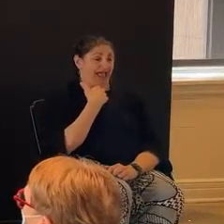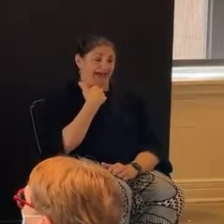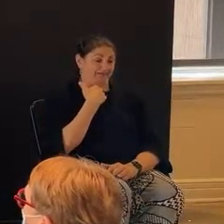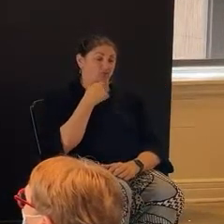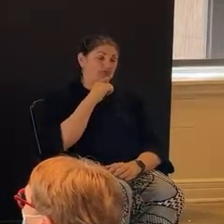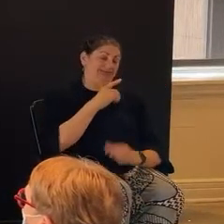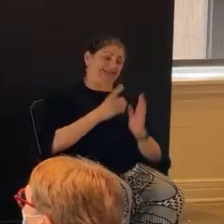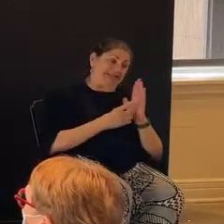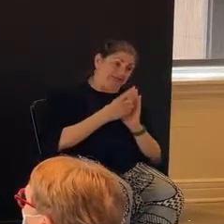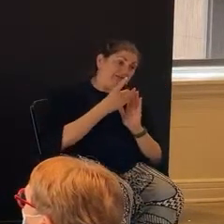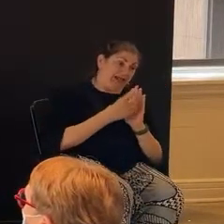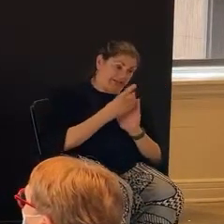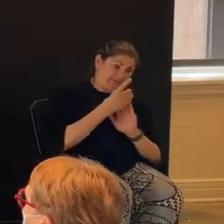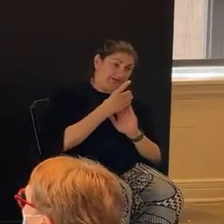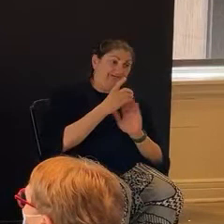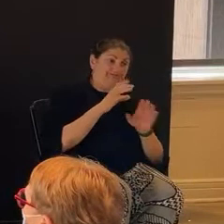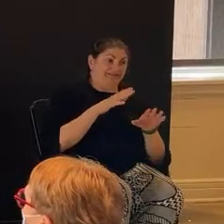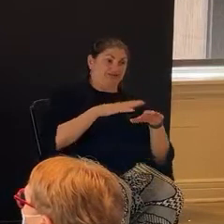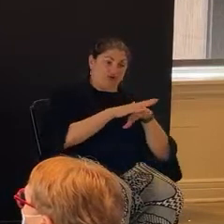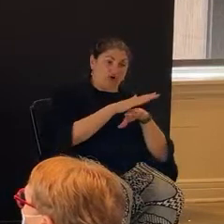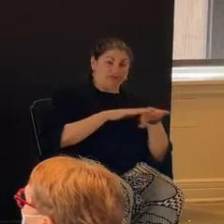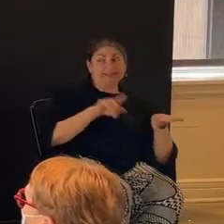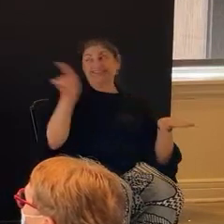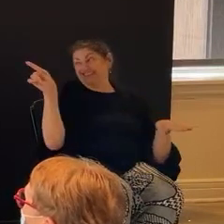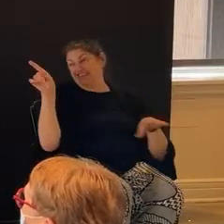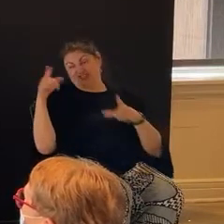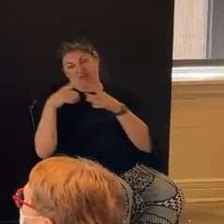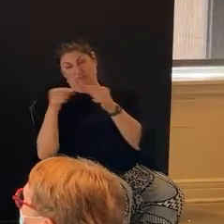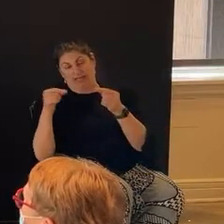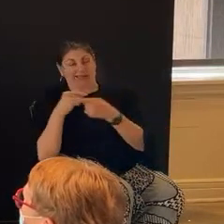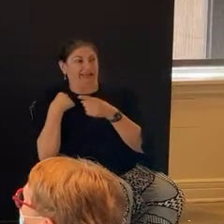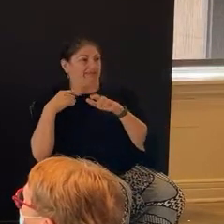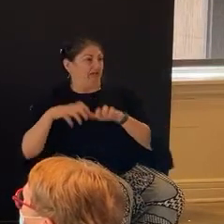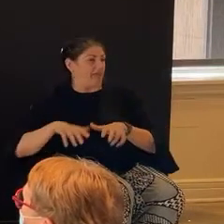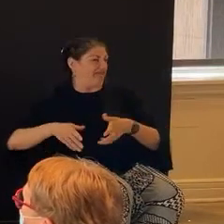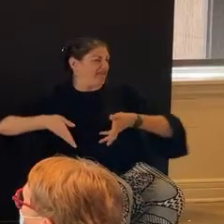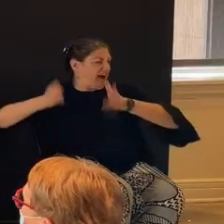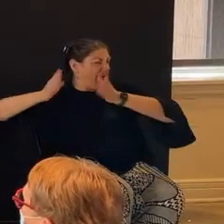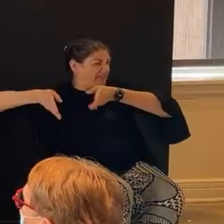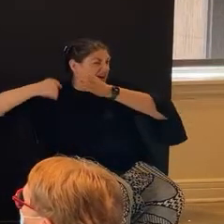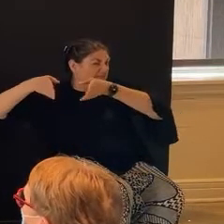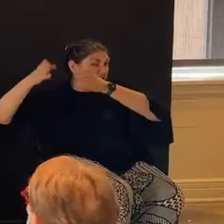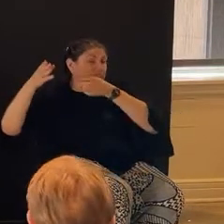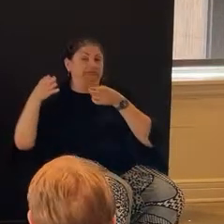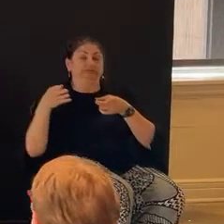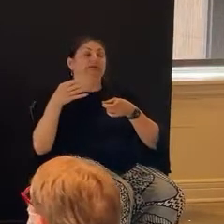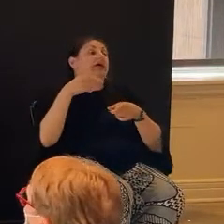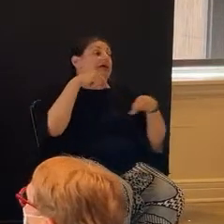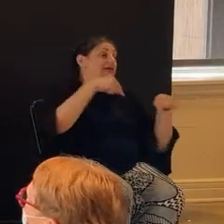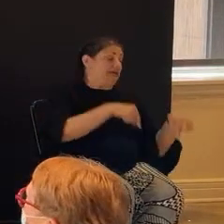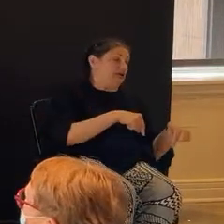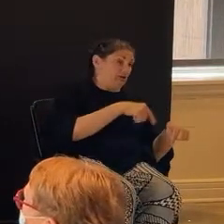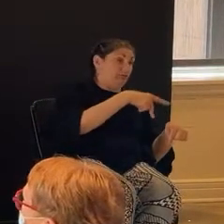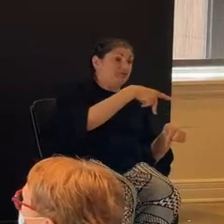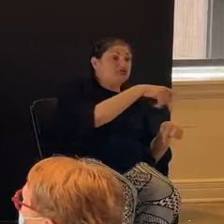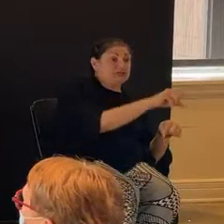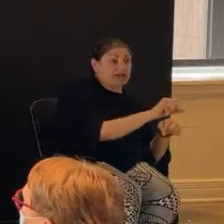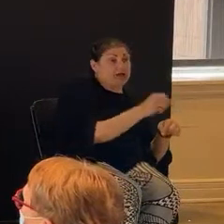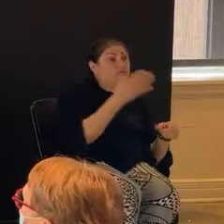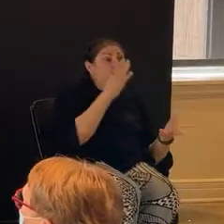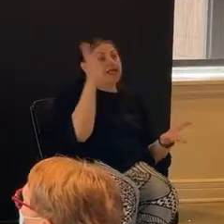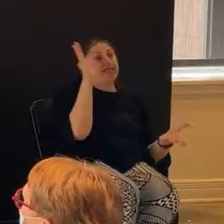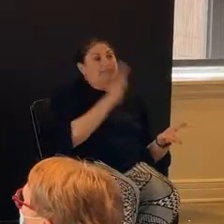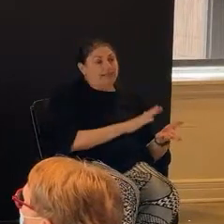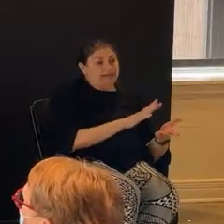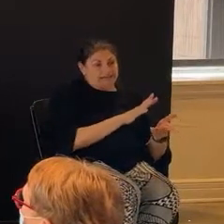but that's going to be pretty nasty on the outer coast. It's not going to be a big issue for us here in Puget Sound, but it'll be